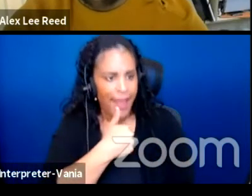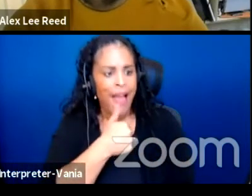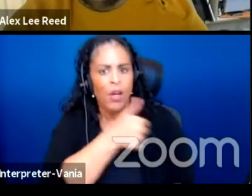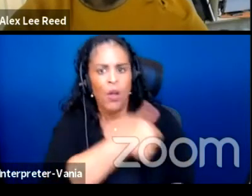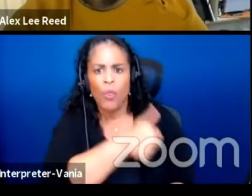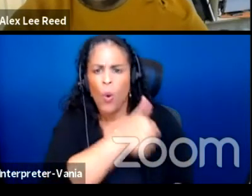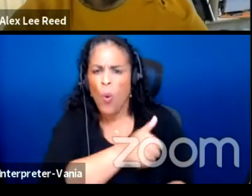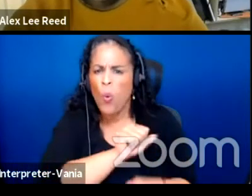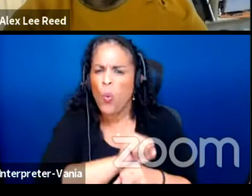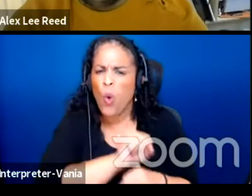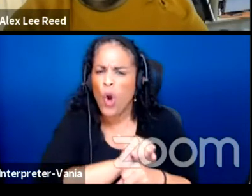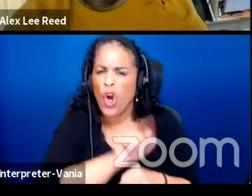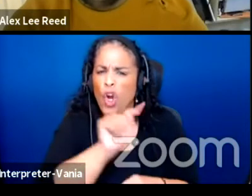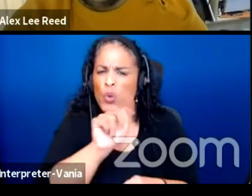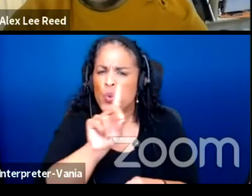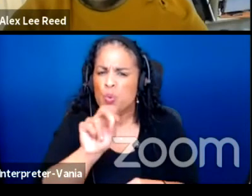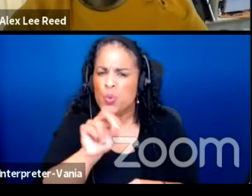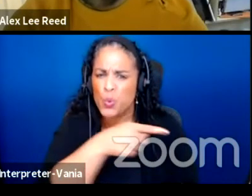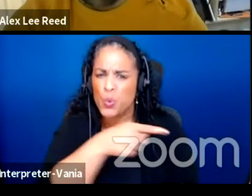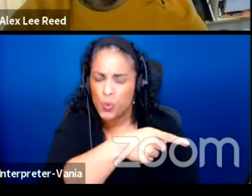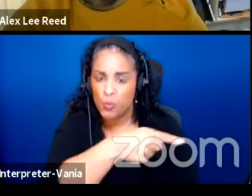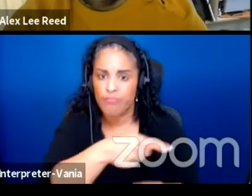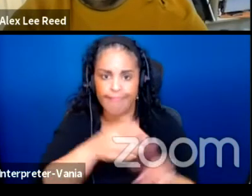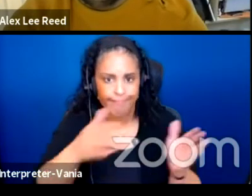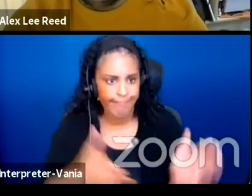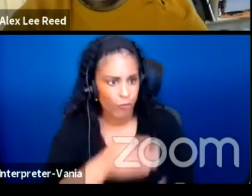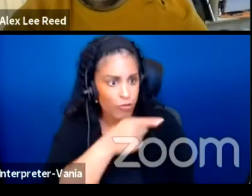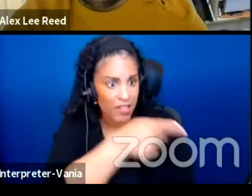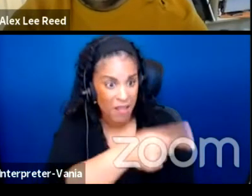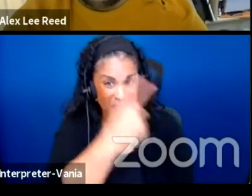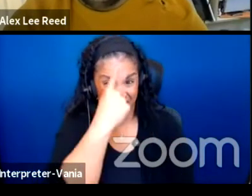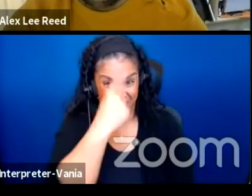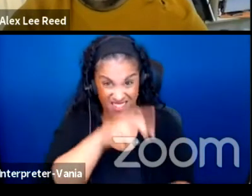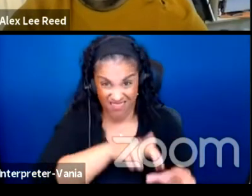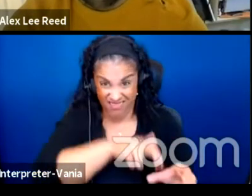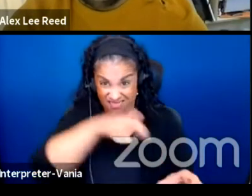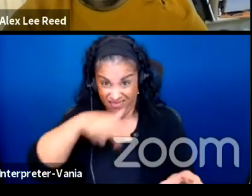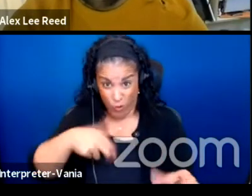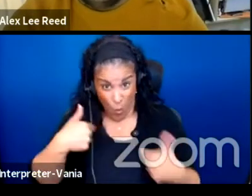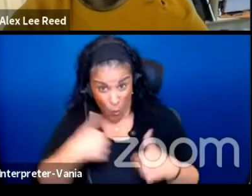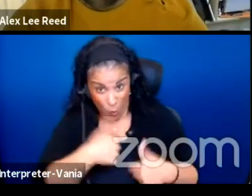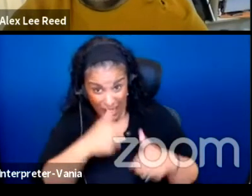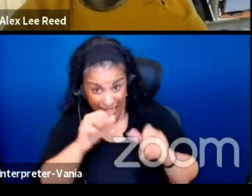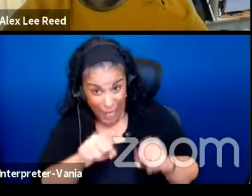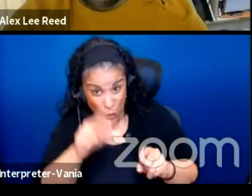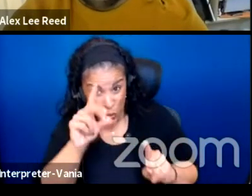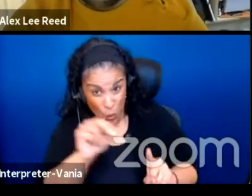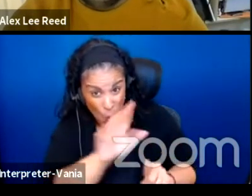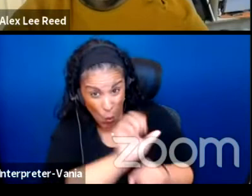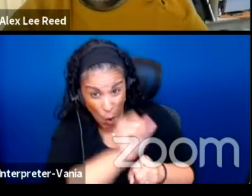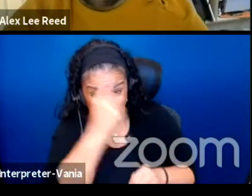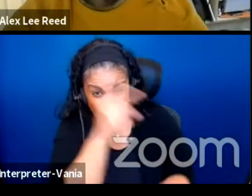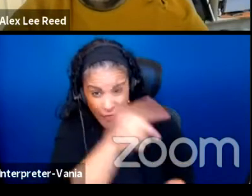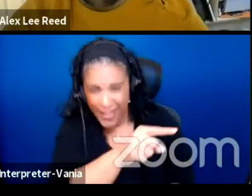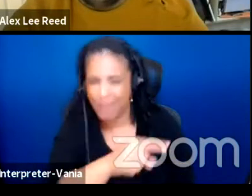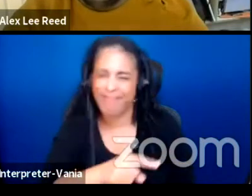and encouraging them to think about stepping aside so we can do their work, that doesn't make sense